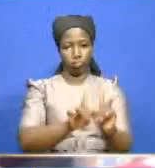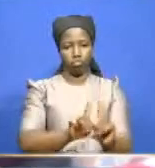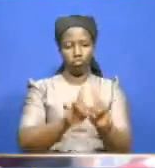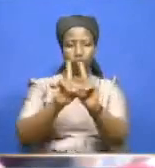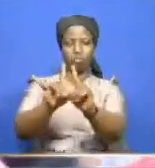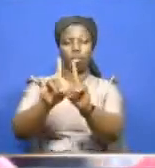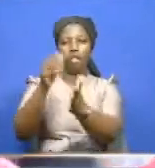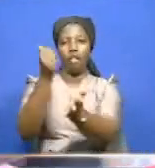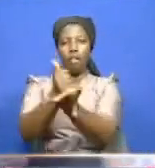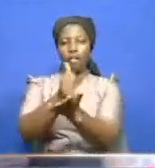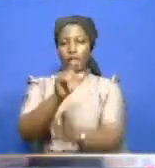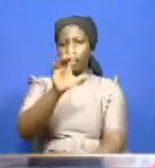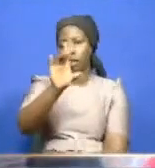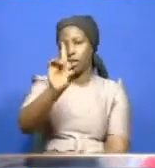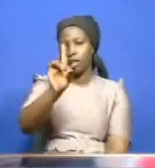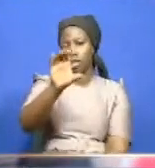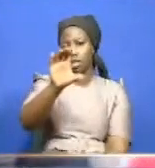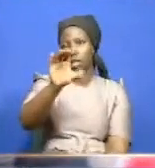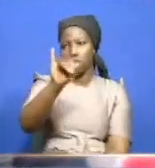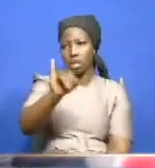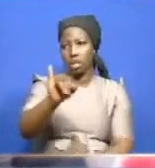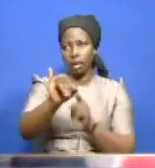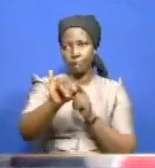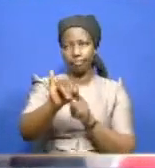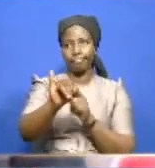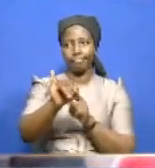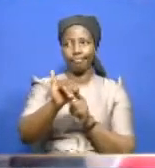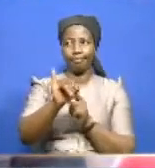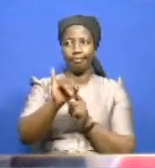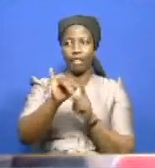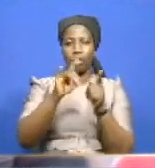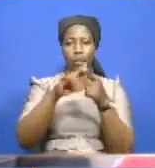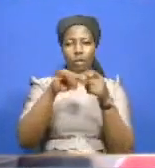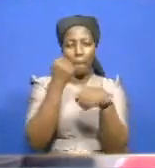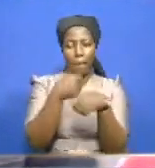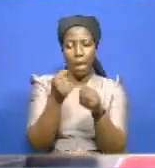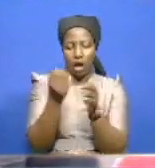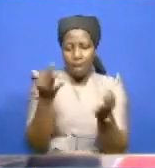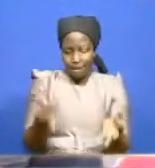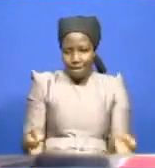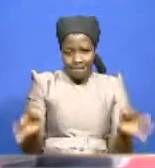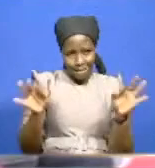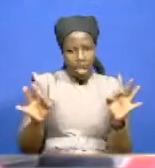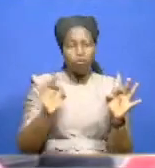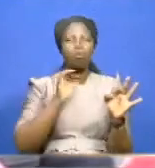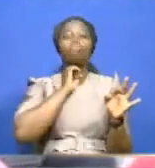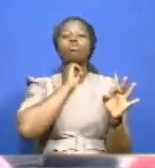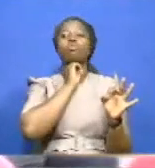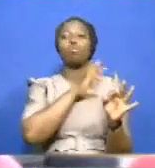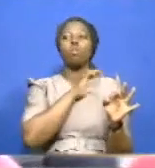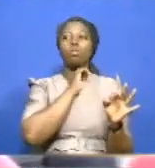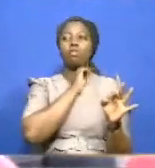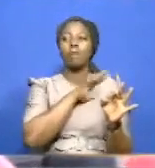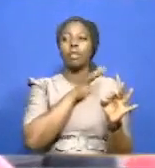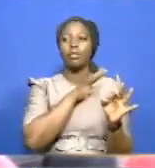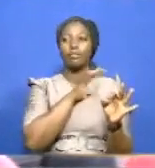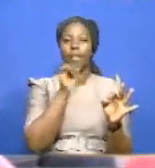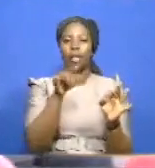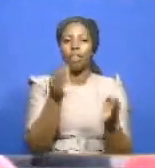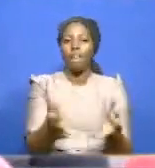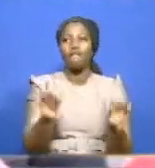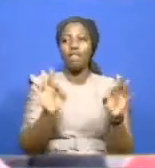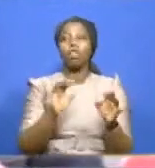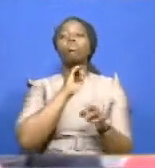the Directorate of Criminal Investigation to make a formal complaint. The formal complaint